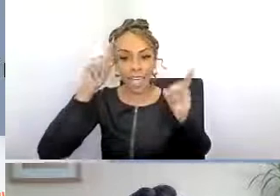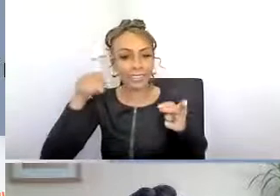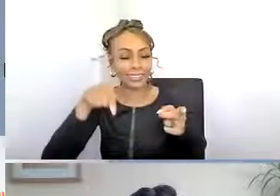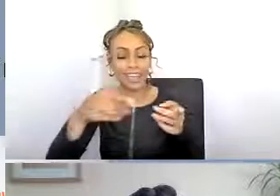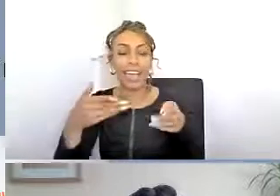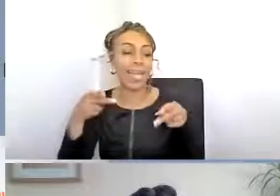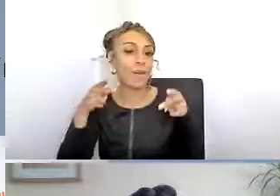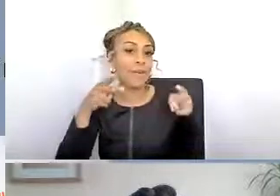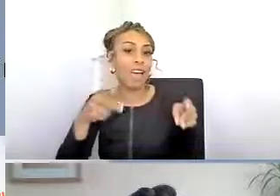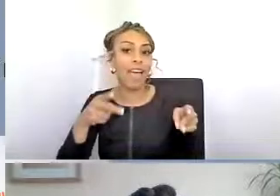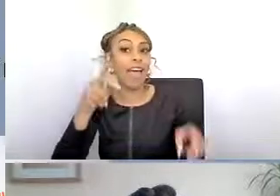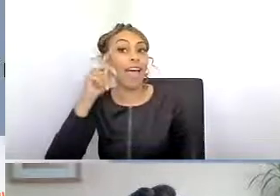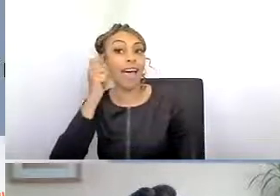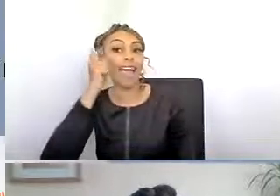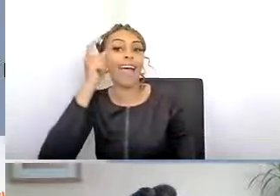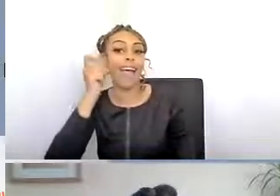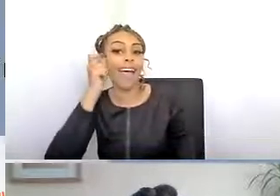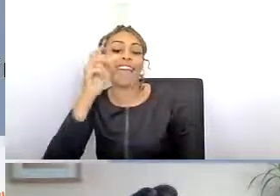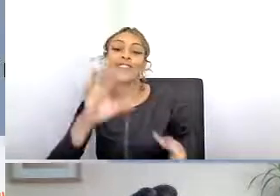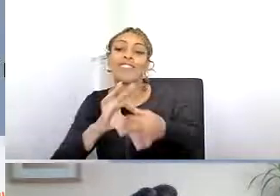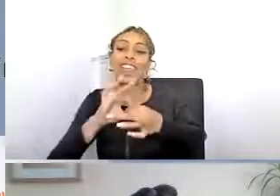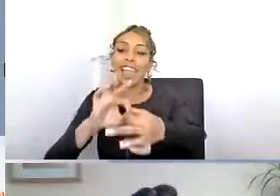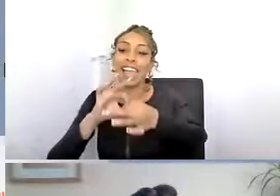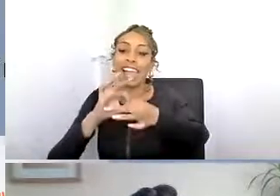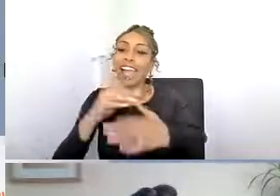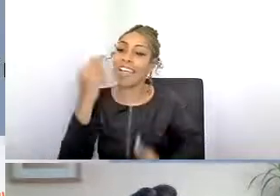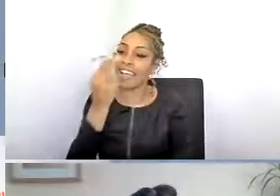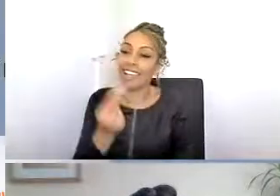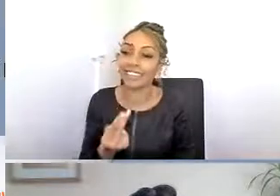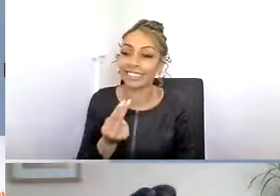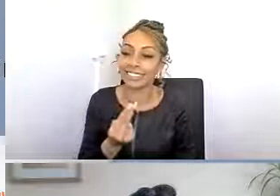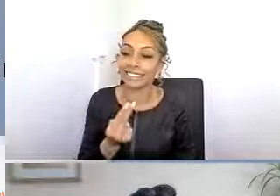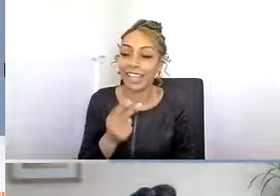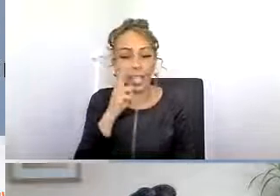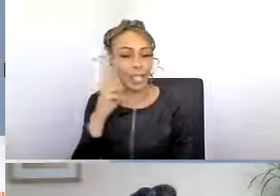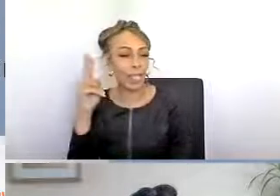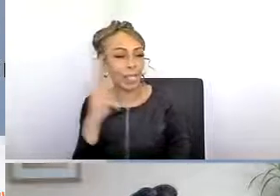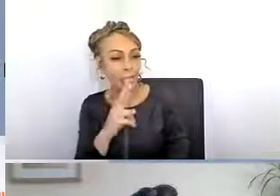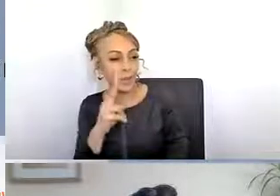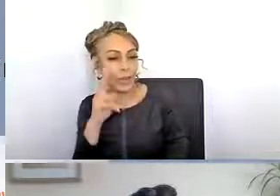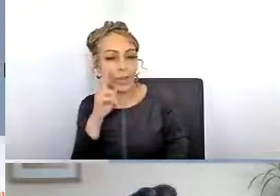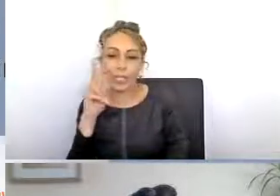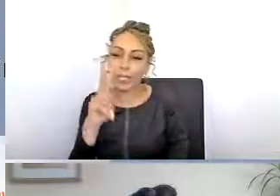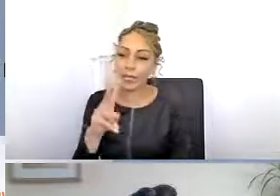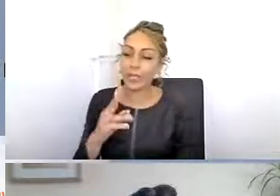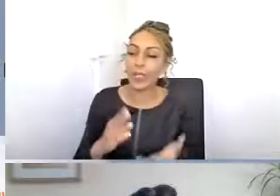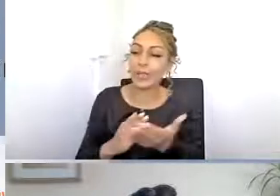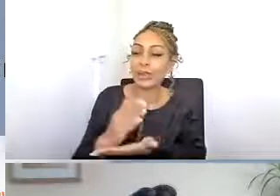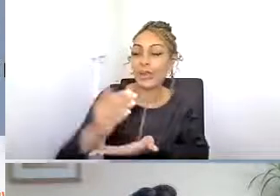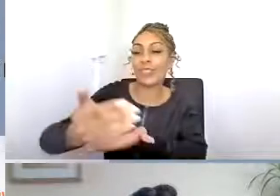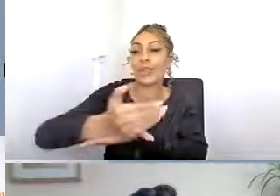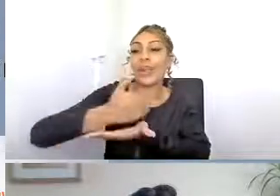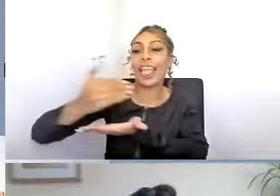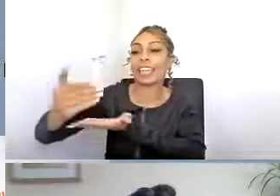of understanding the relationships of the artists and looking at this piece in the Barber collection